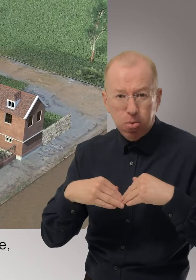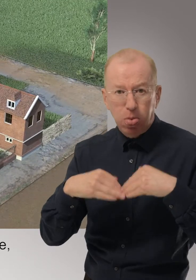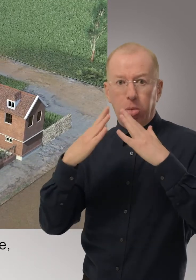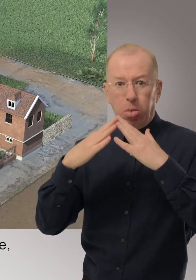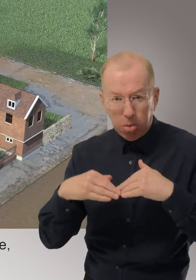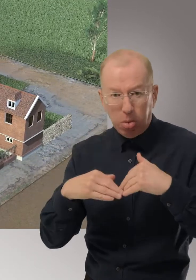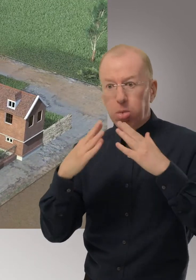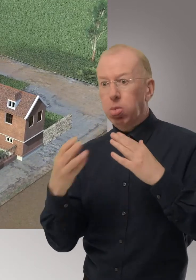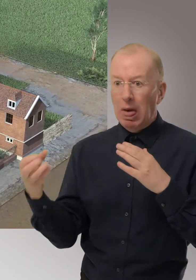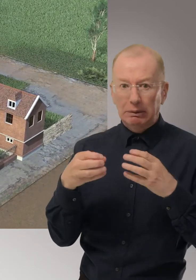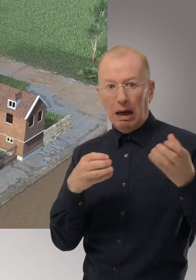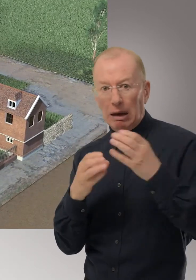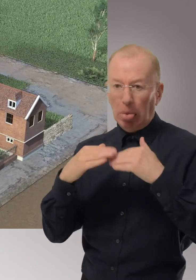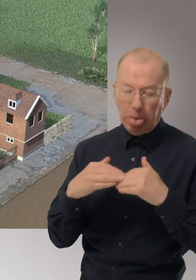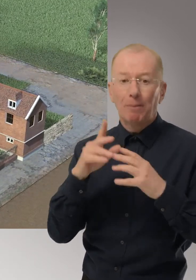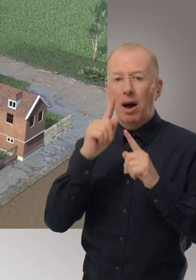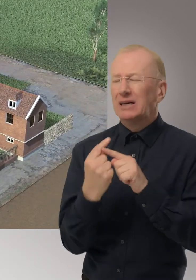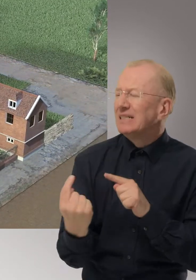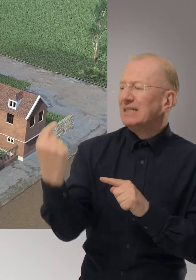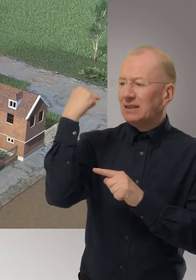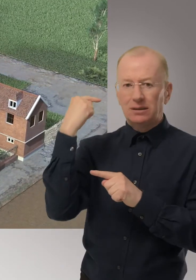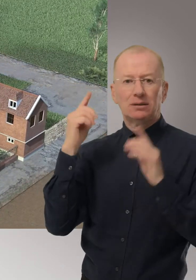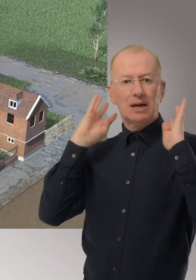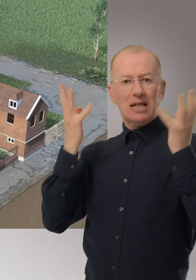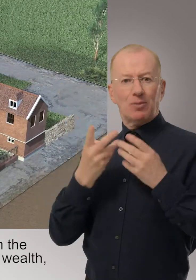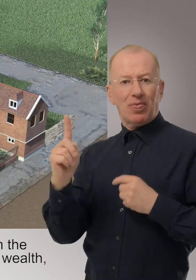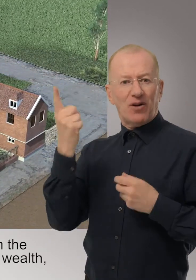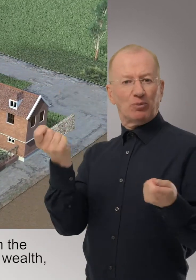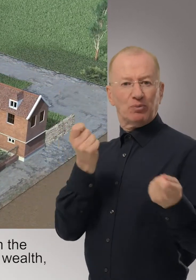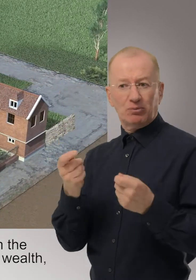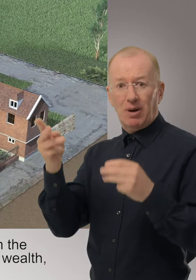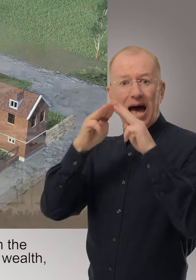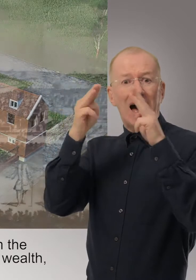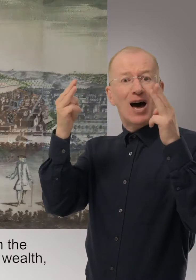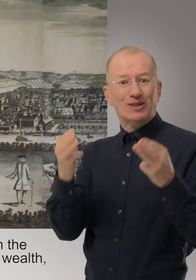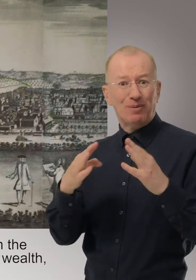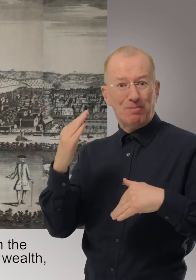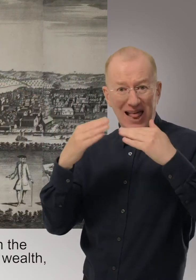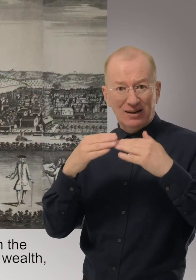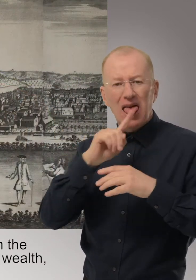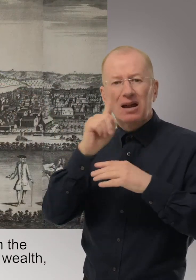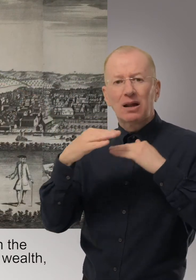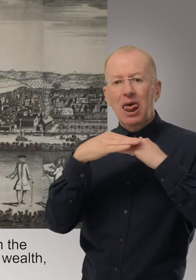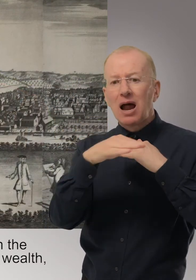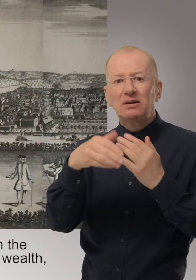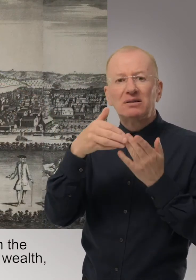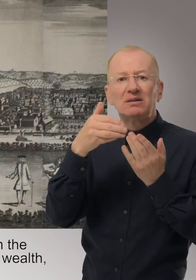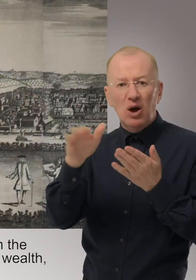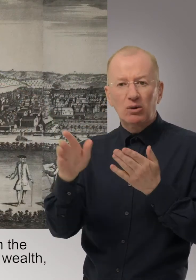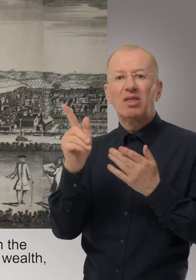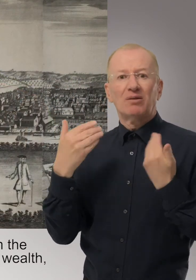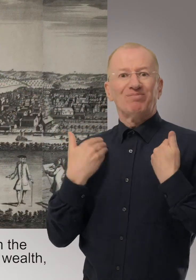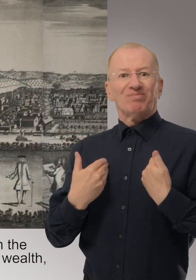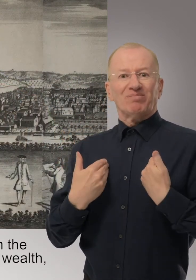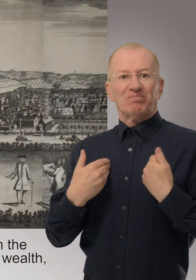centuries. The manor house rising from the ground in the reign of Elizabeth I, the estate lands being separated from the manor, the